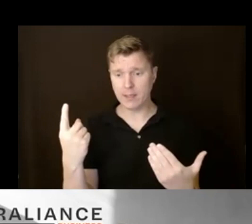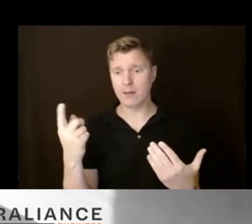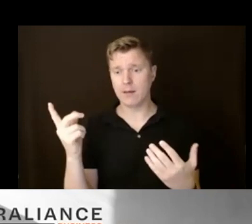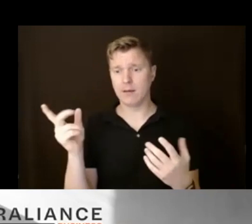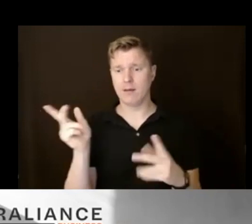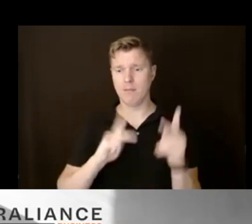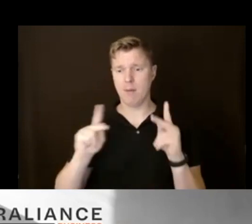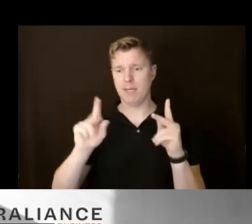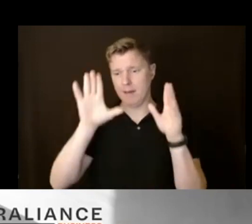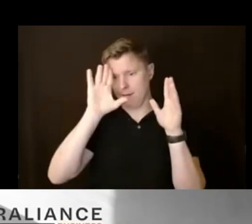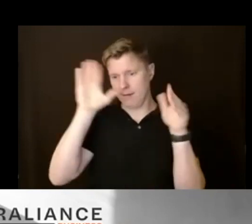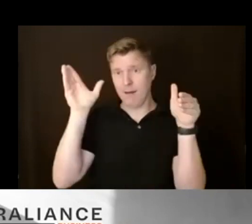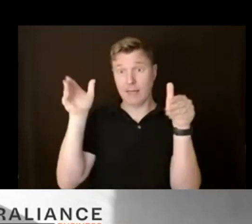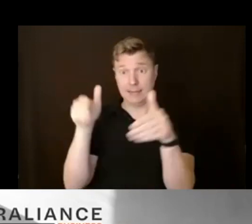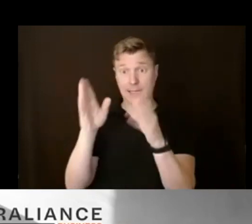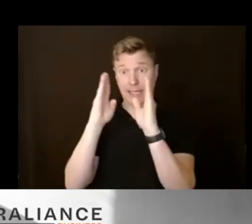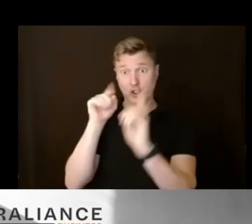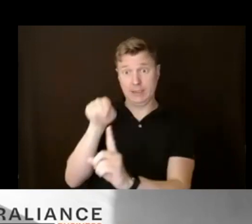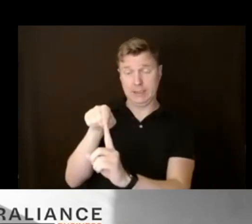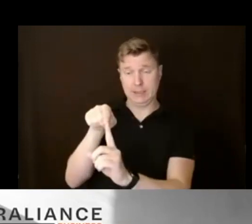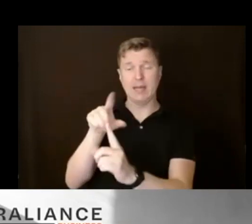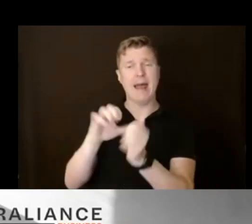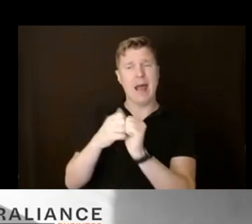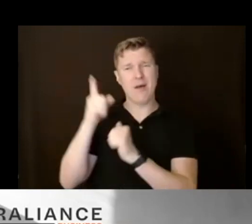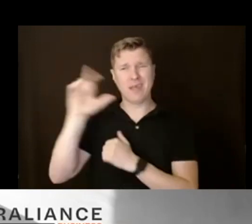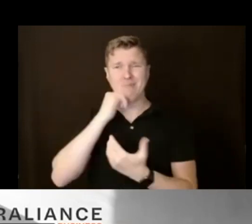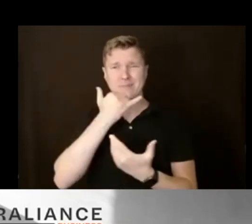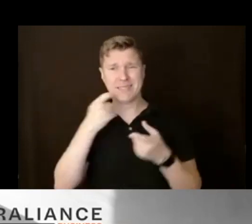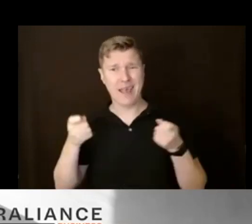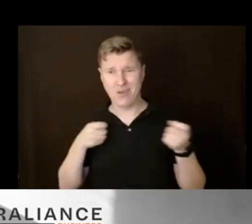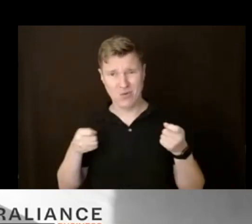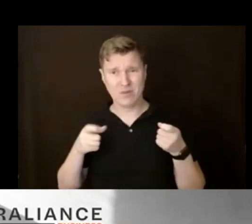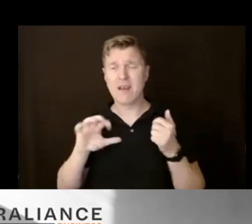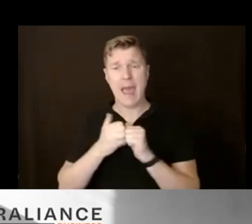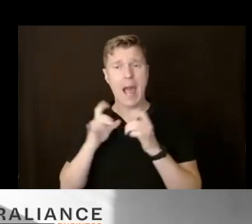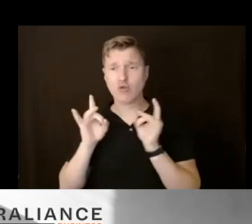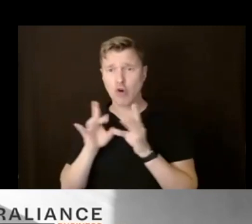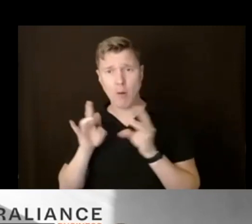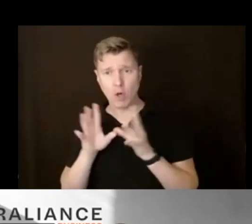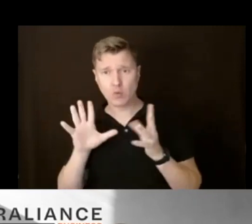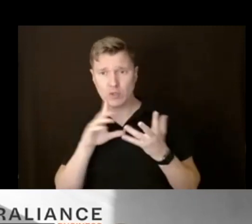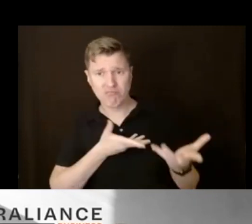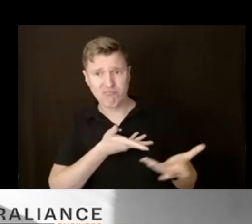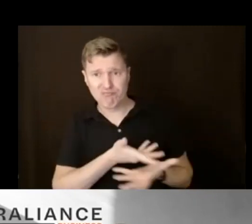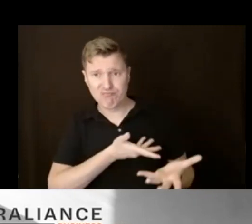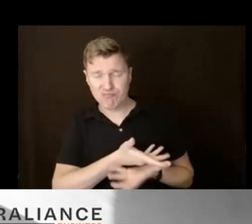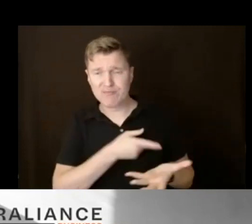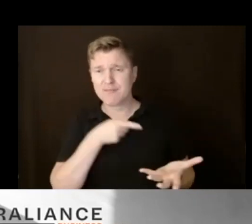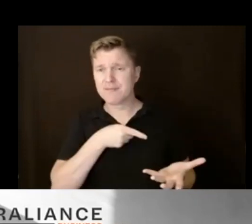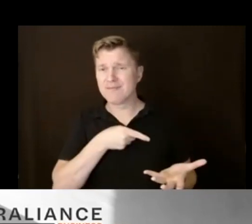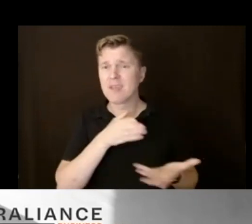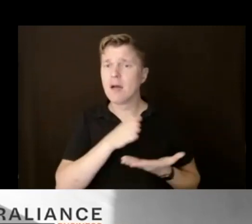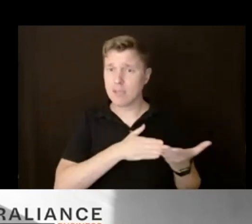to situations that they mishandled, right, in the way that Starbucks was treating, some